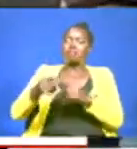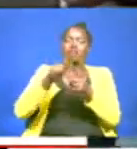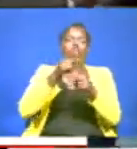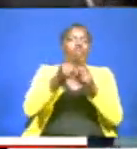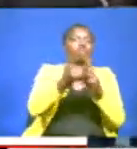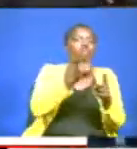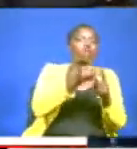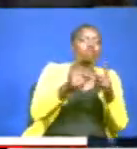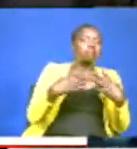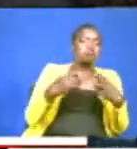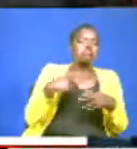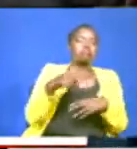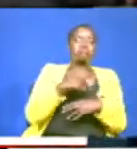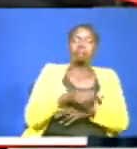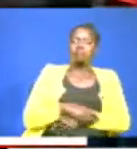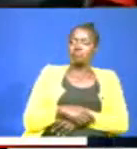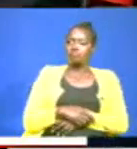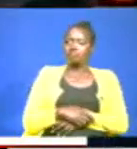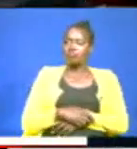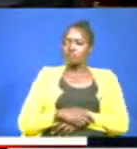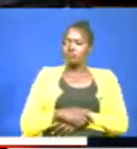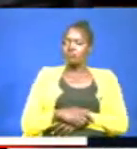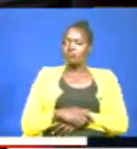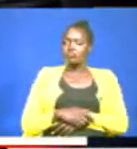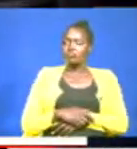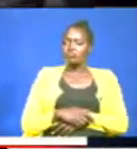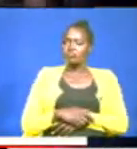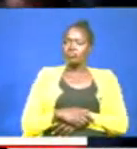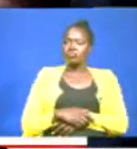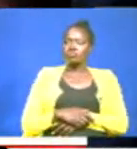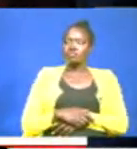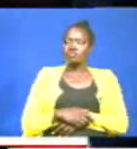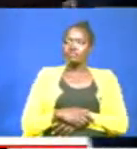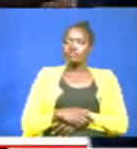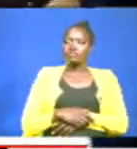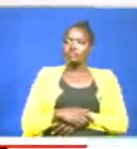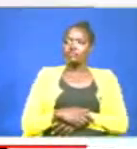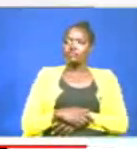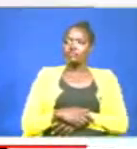fulani. Ben Chumba, Prime Edition.